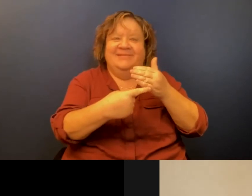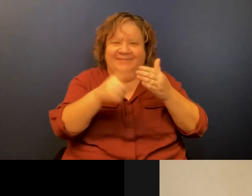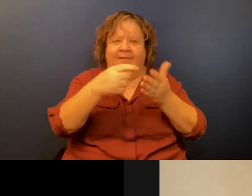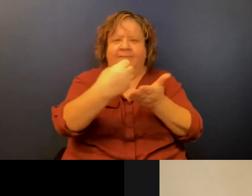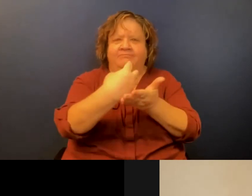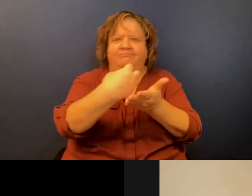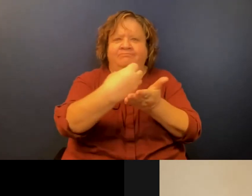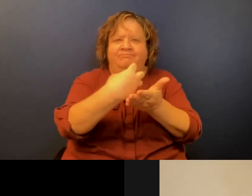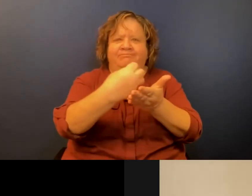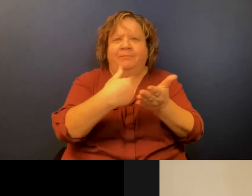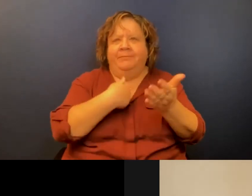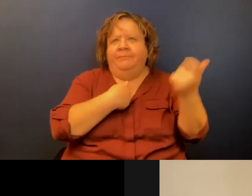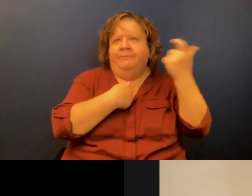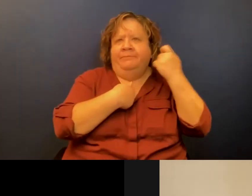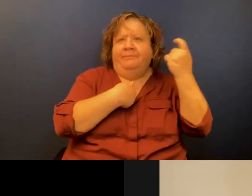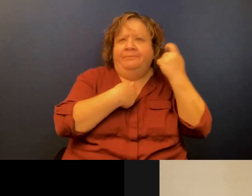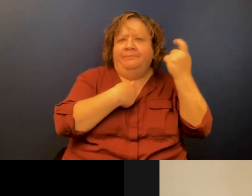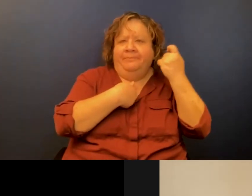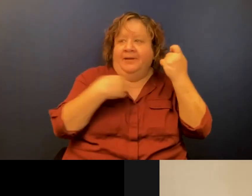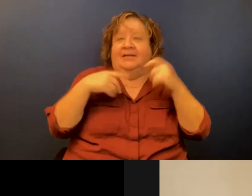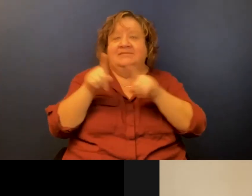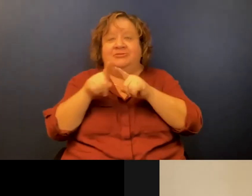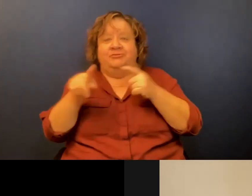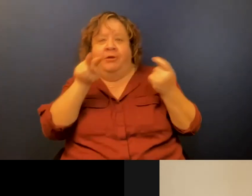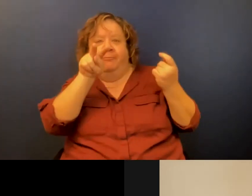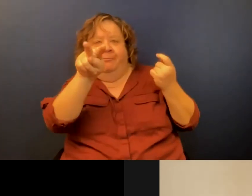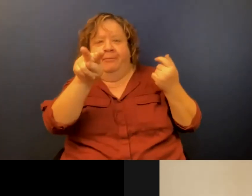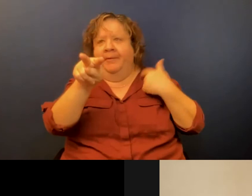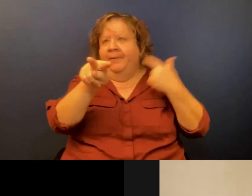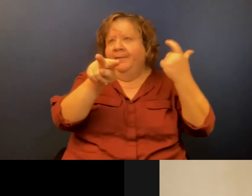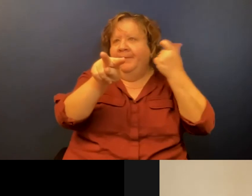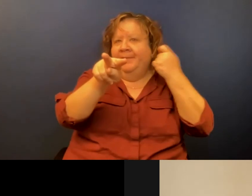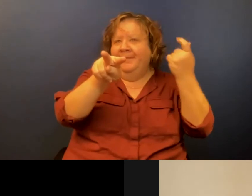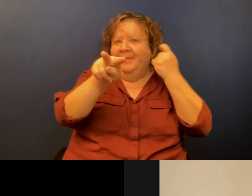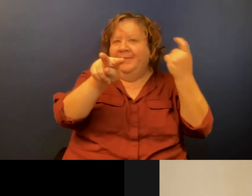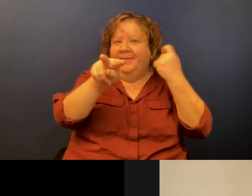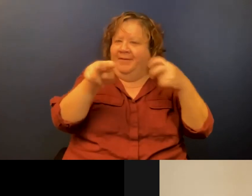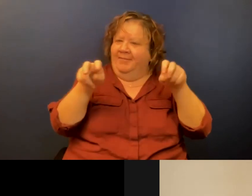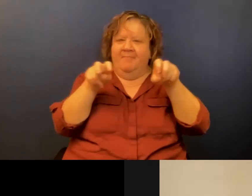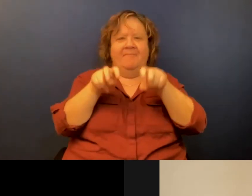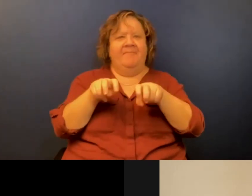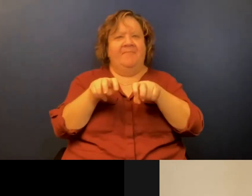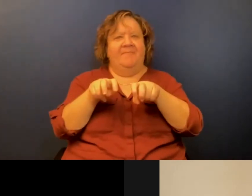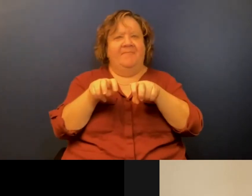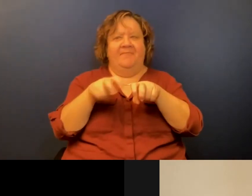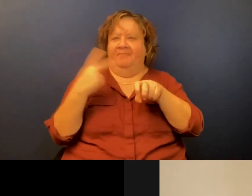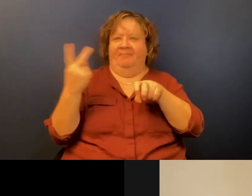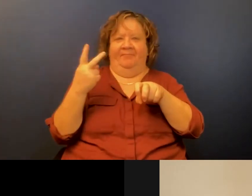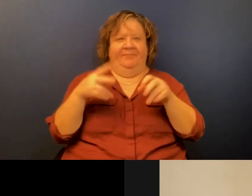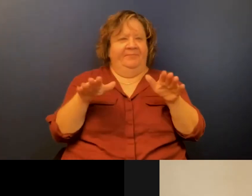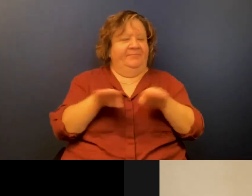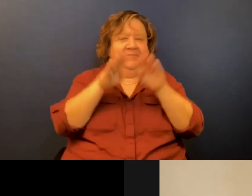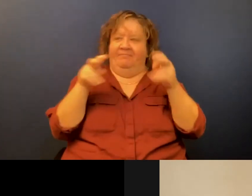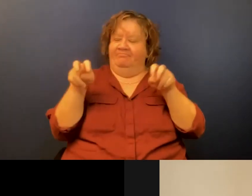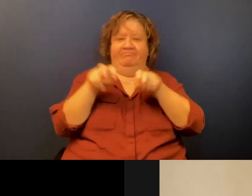it, which is with her vision. And we could still talk and share and